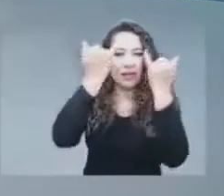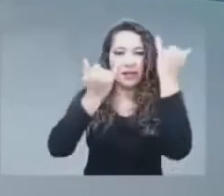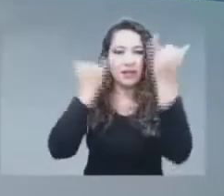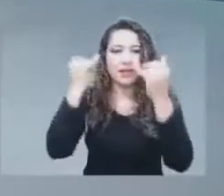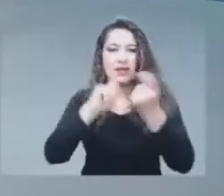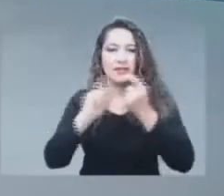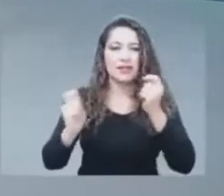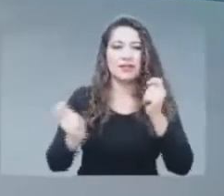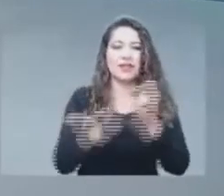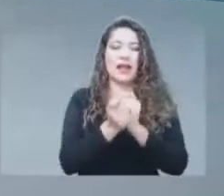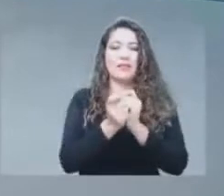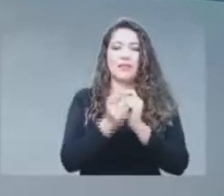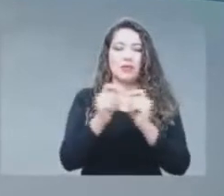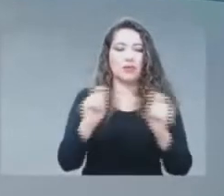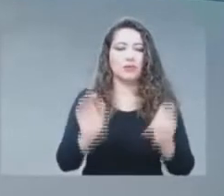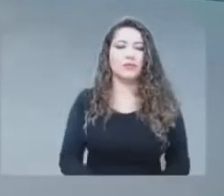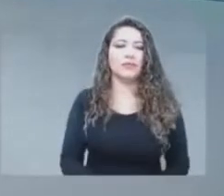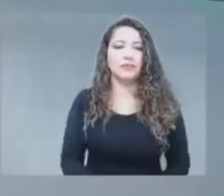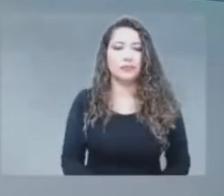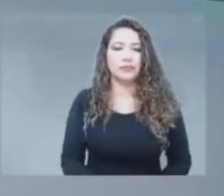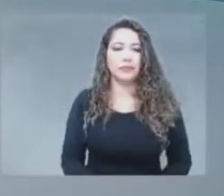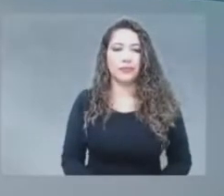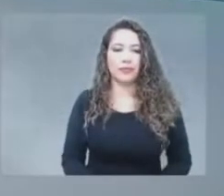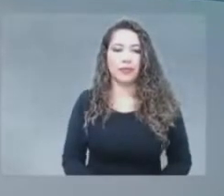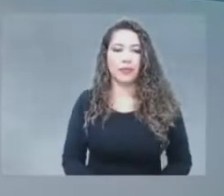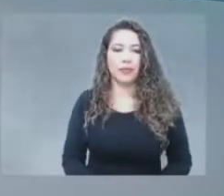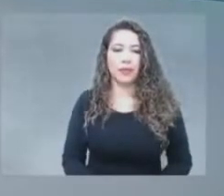with digital transformation. So while fine.